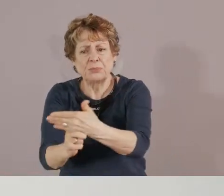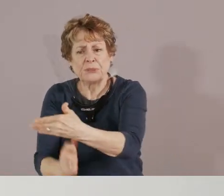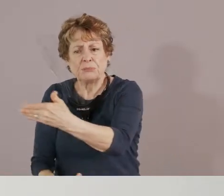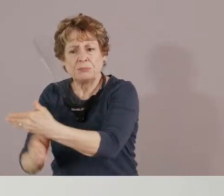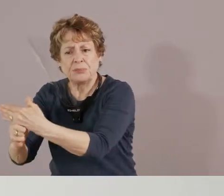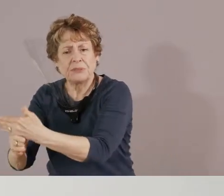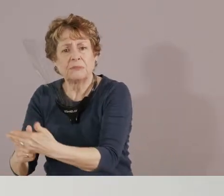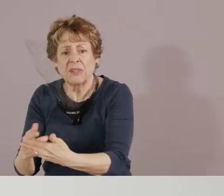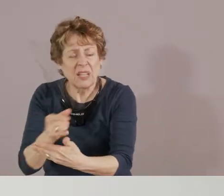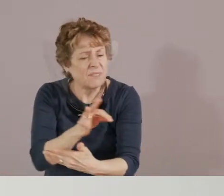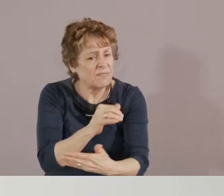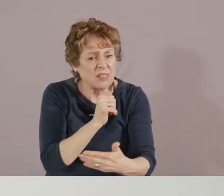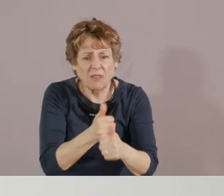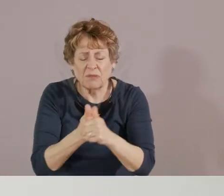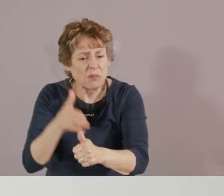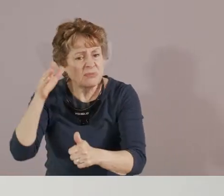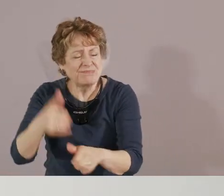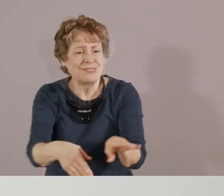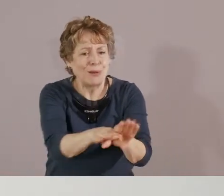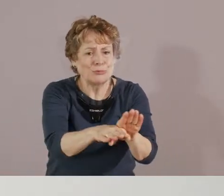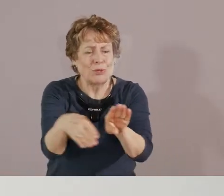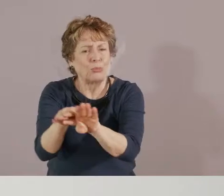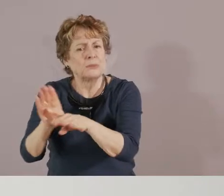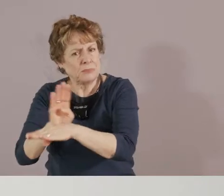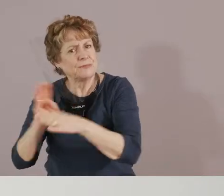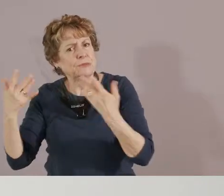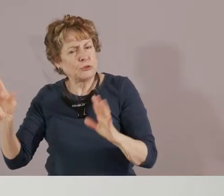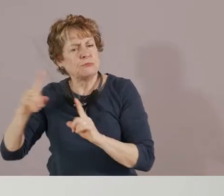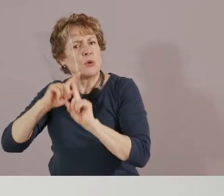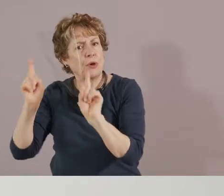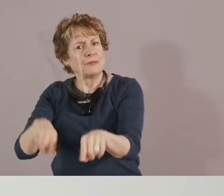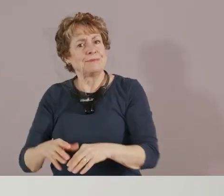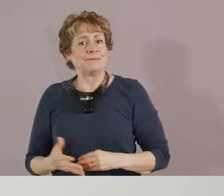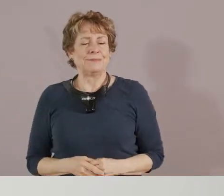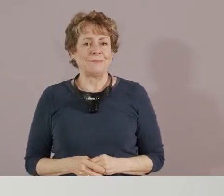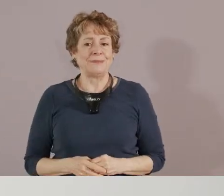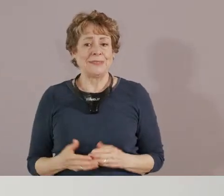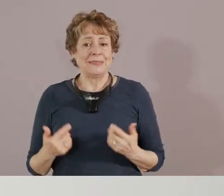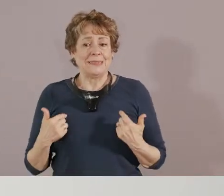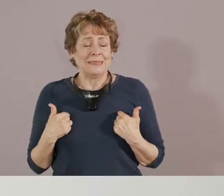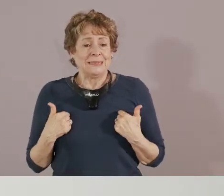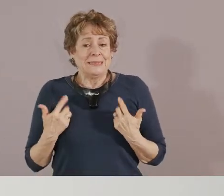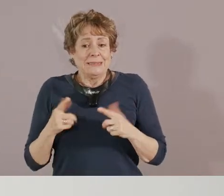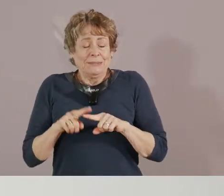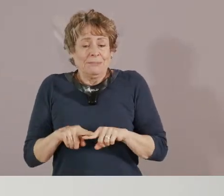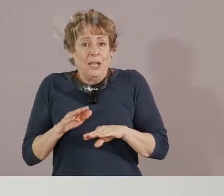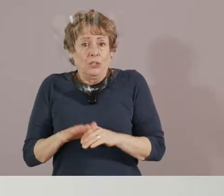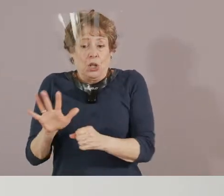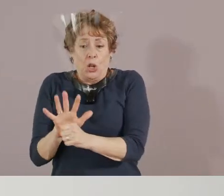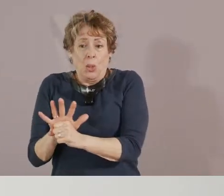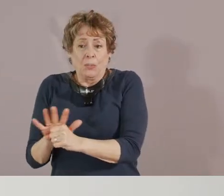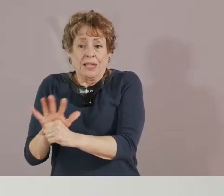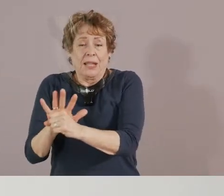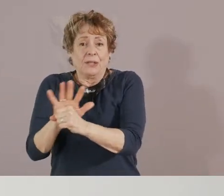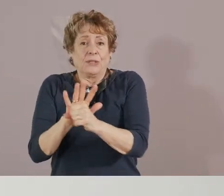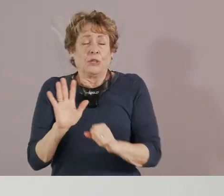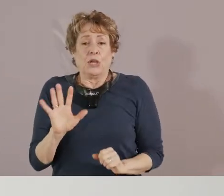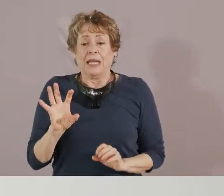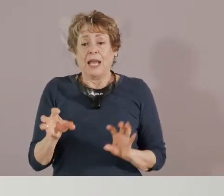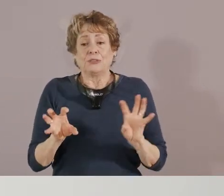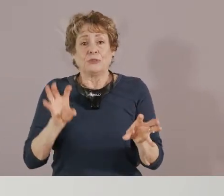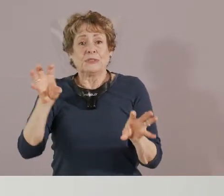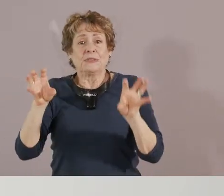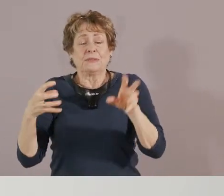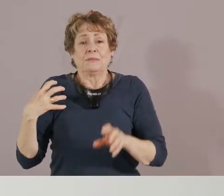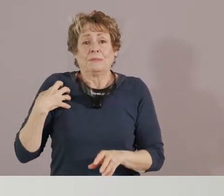for potential law enforcement or local governments would be, how they wanted to proceed with that mitigation